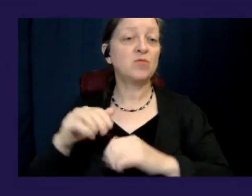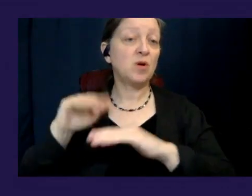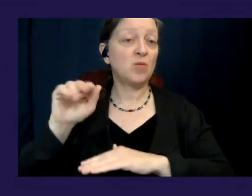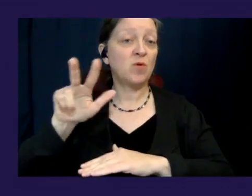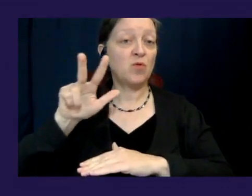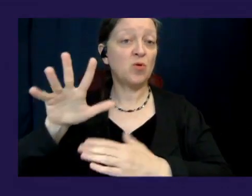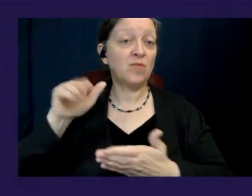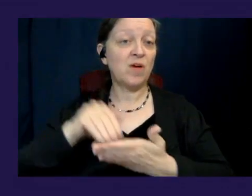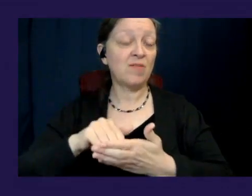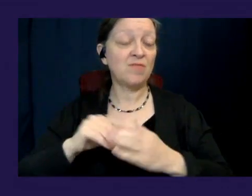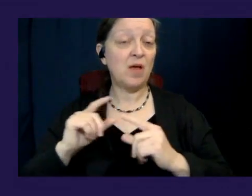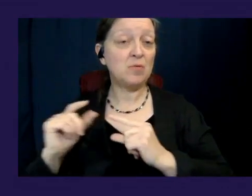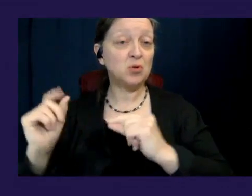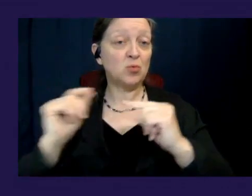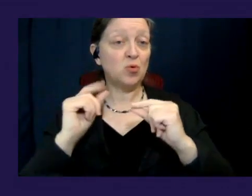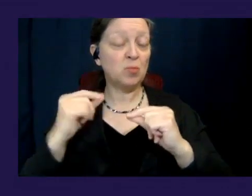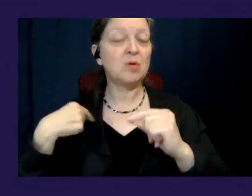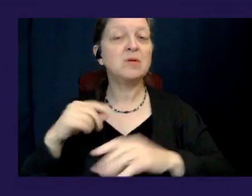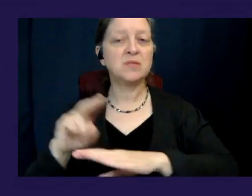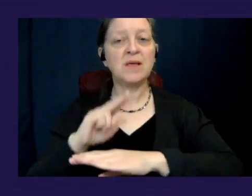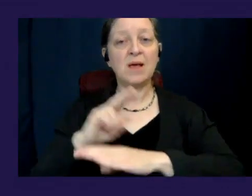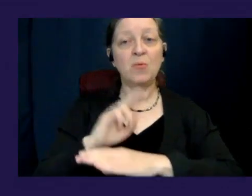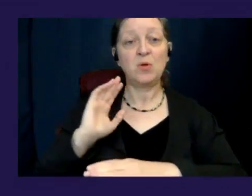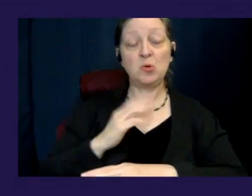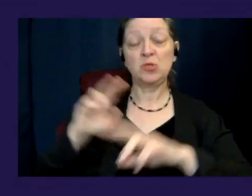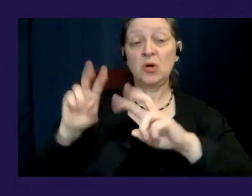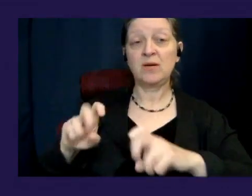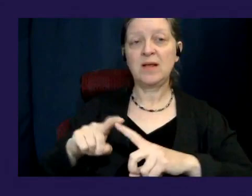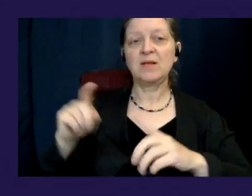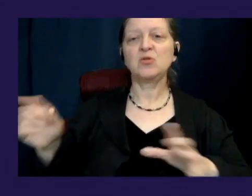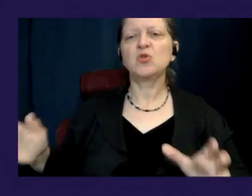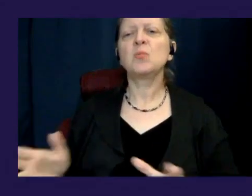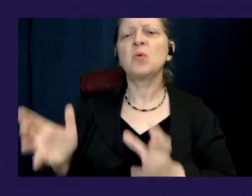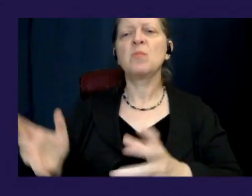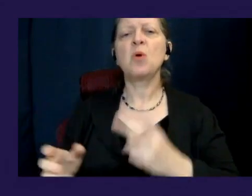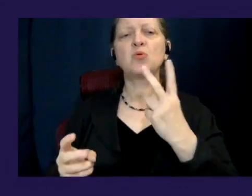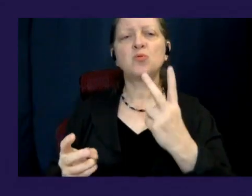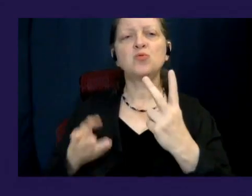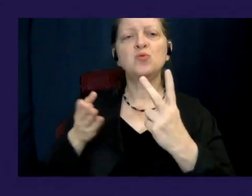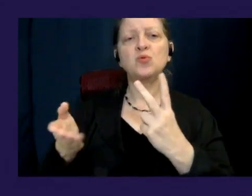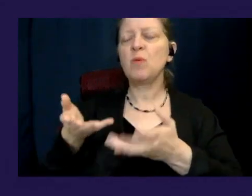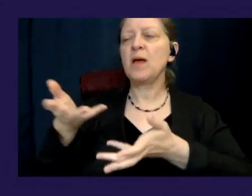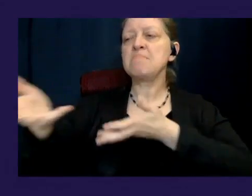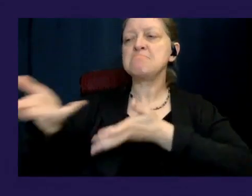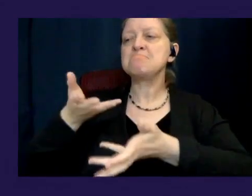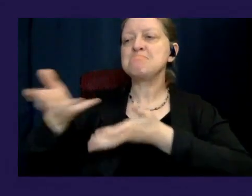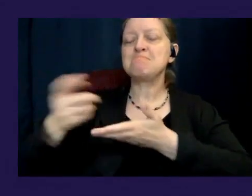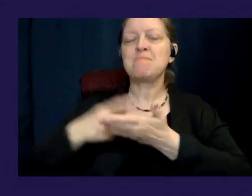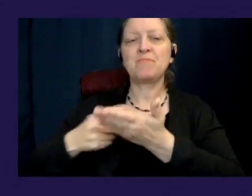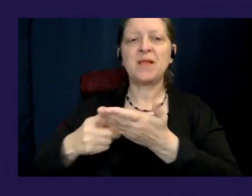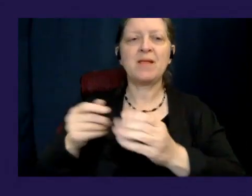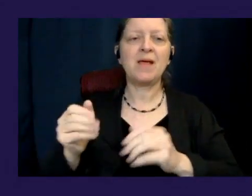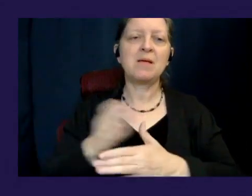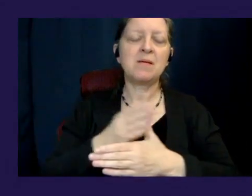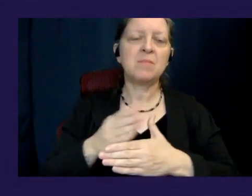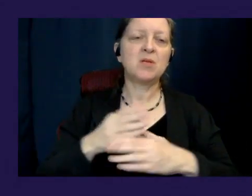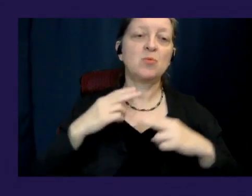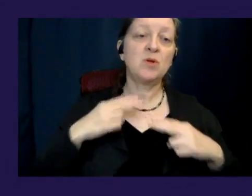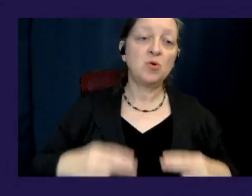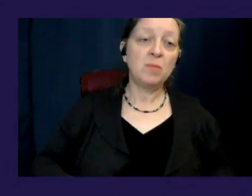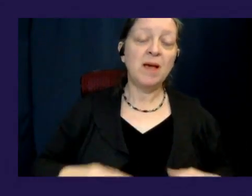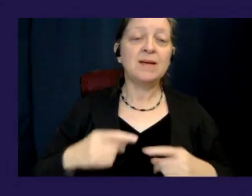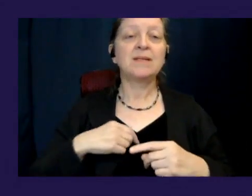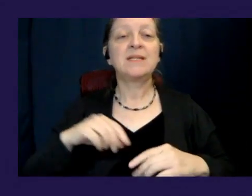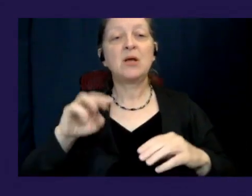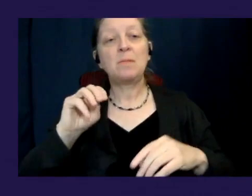the analysis of those rumors to promote two-way dialogue between humanitarian, media, health, and community actors. And